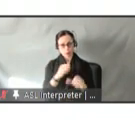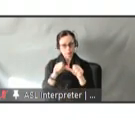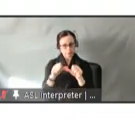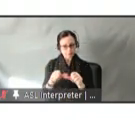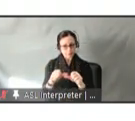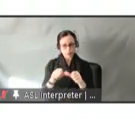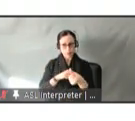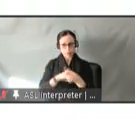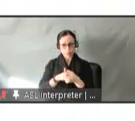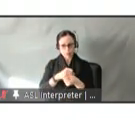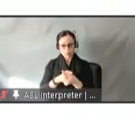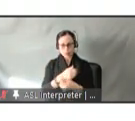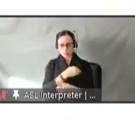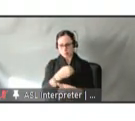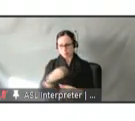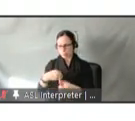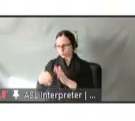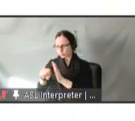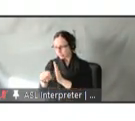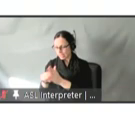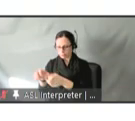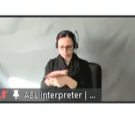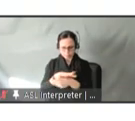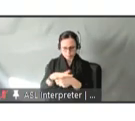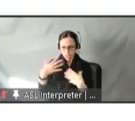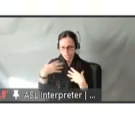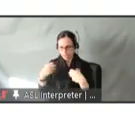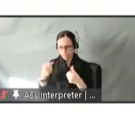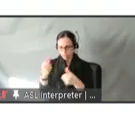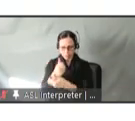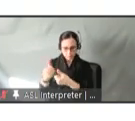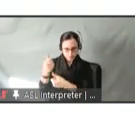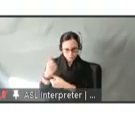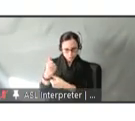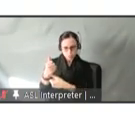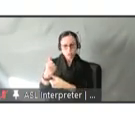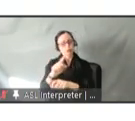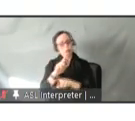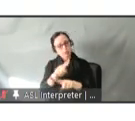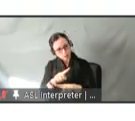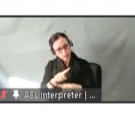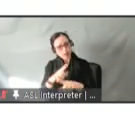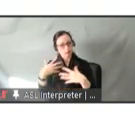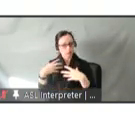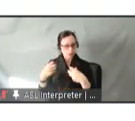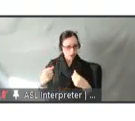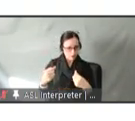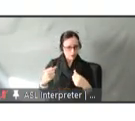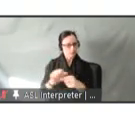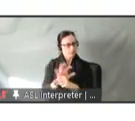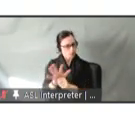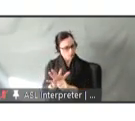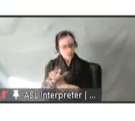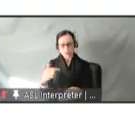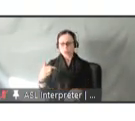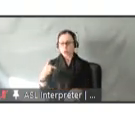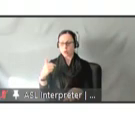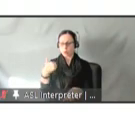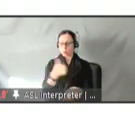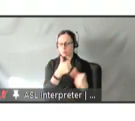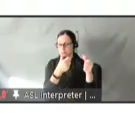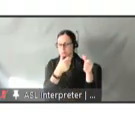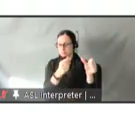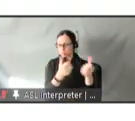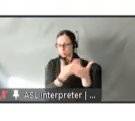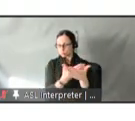the state and territorial health officials, in response to and recovery from COVID. And we have posted several new resources on our